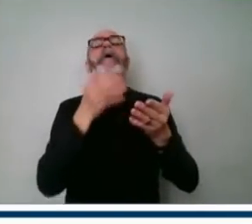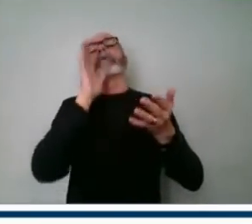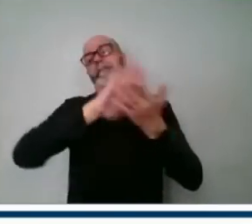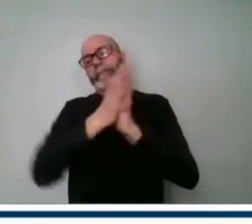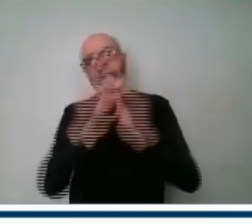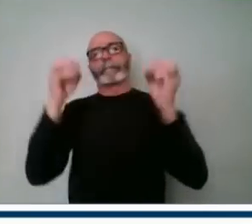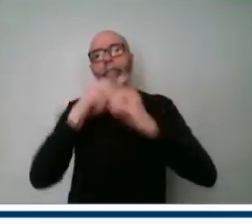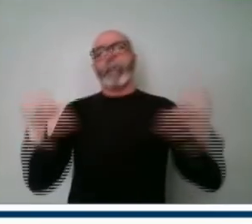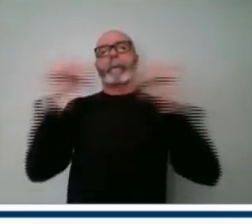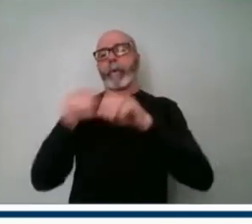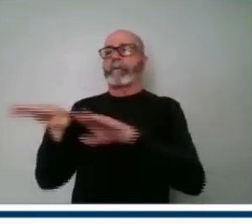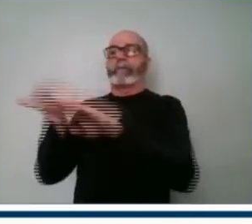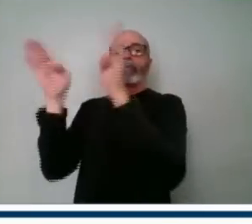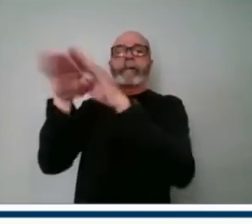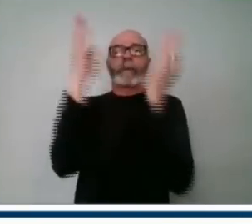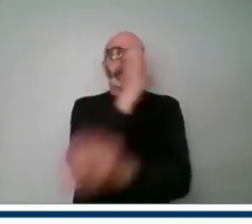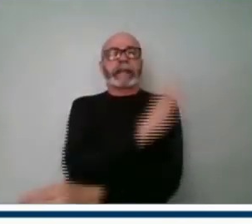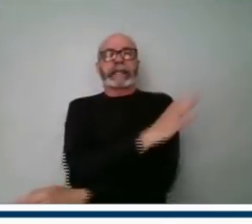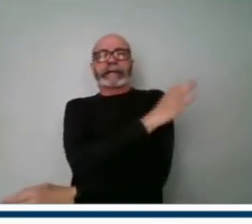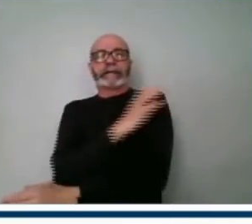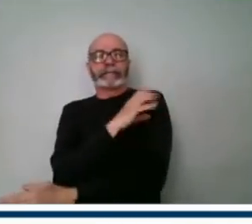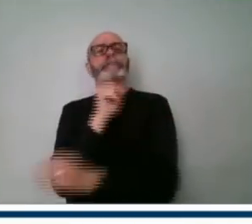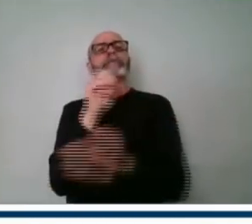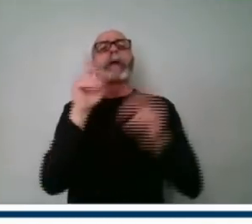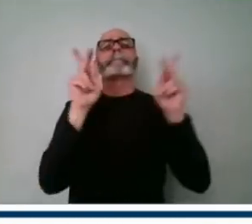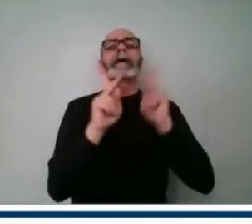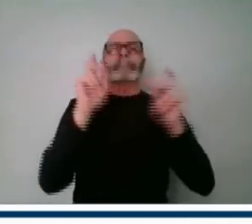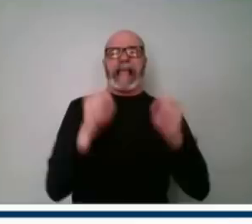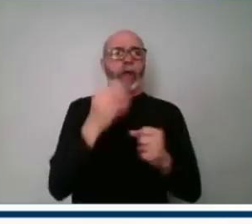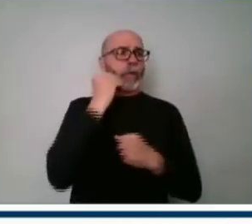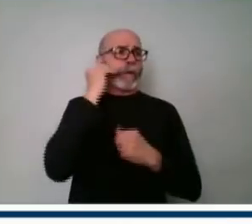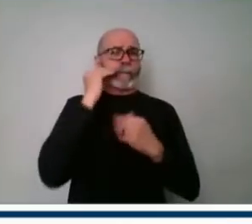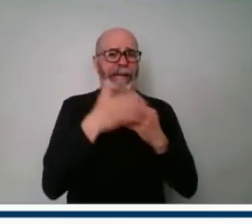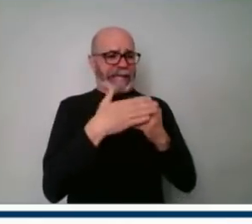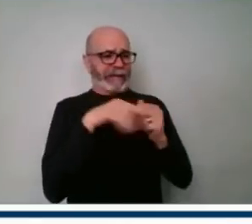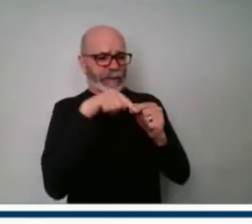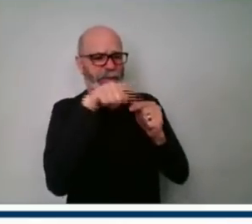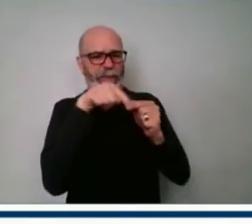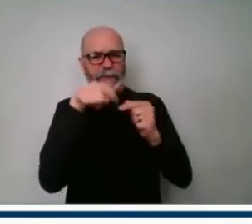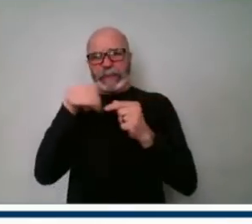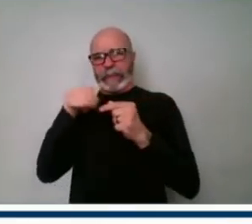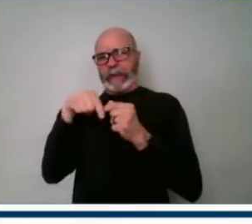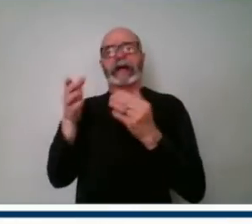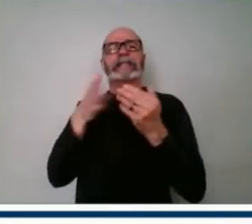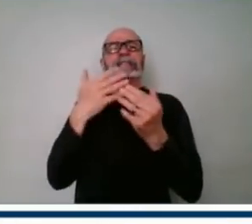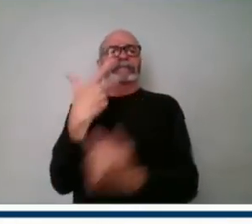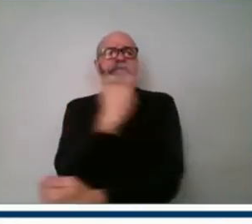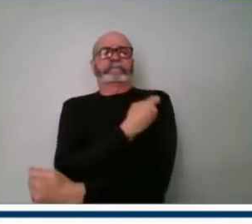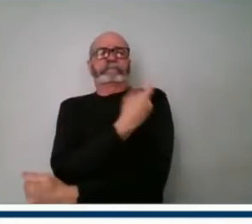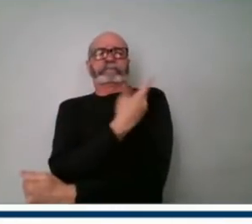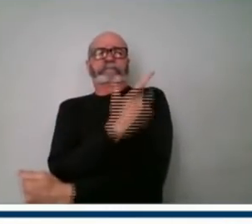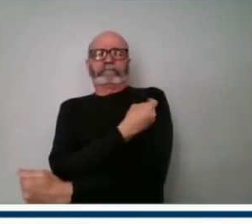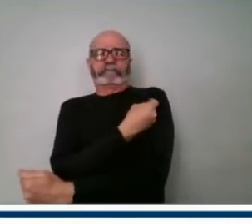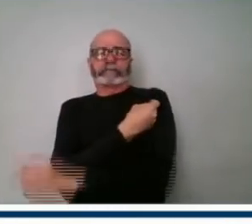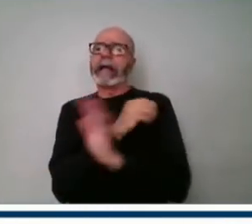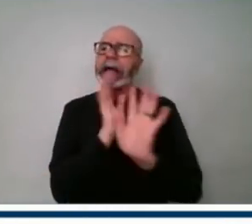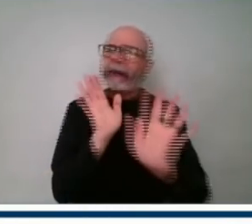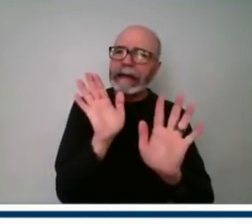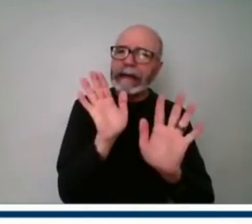from a variety of locations. And of course, this is all dependent on the supply from the federal